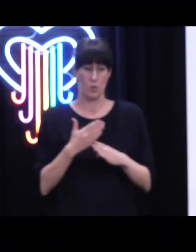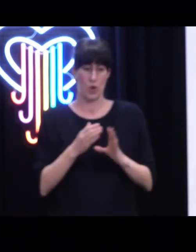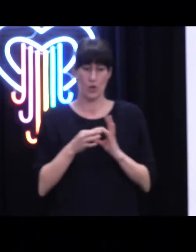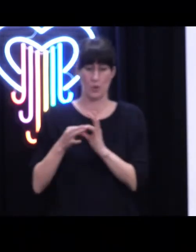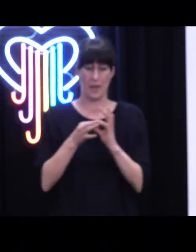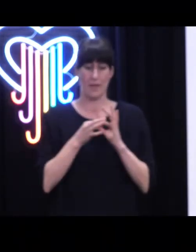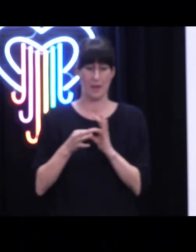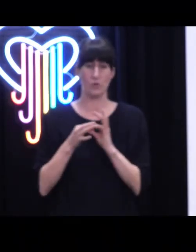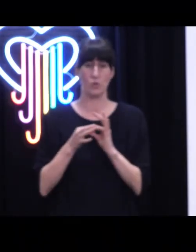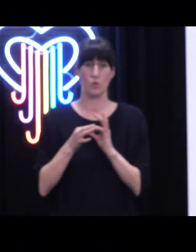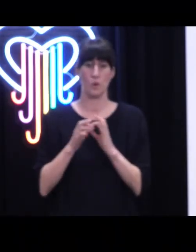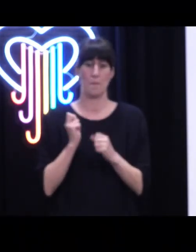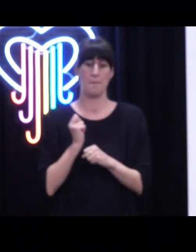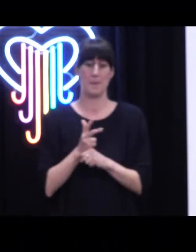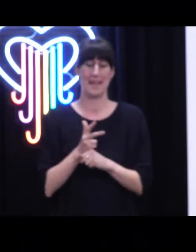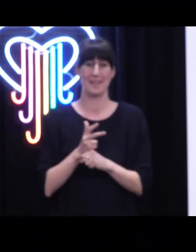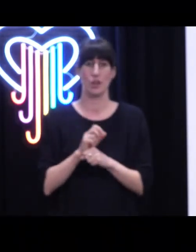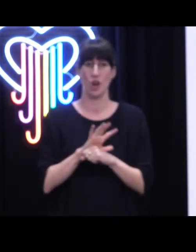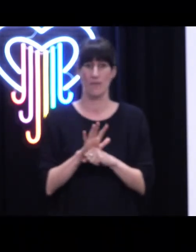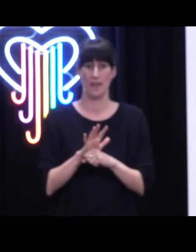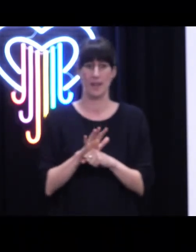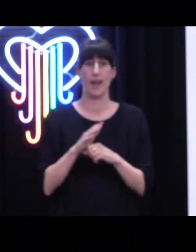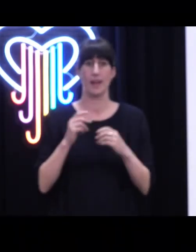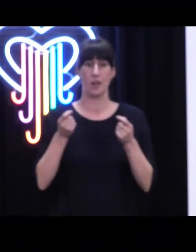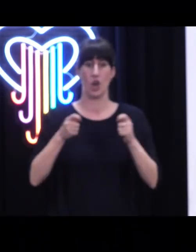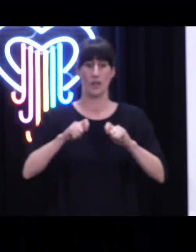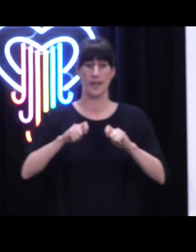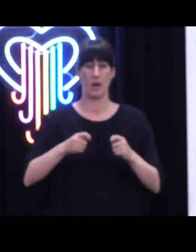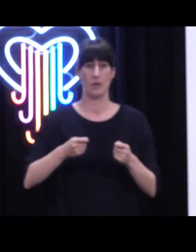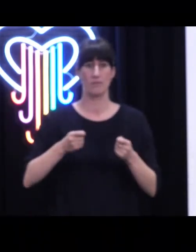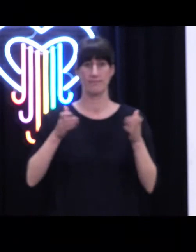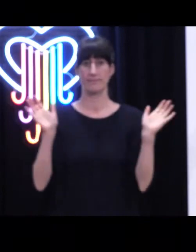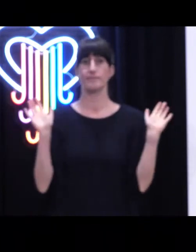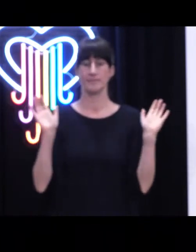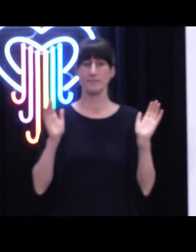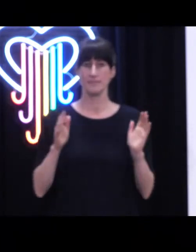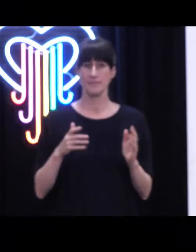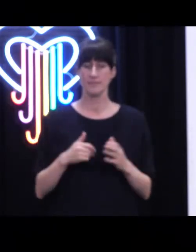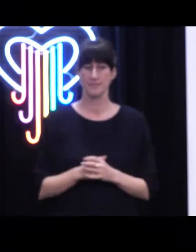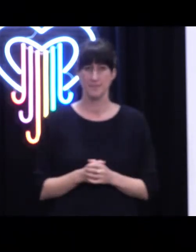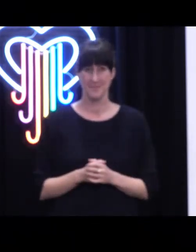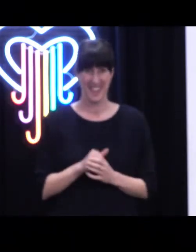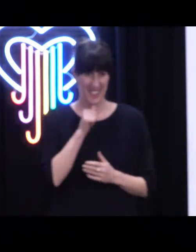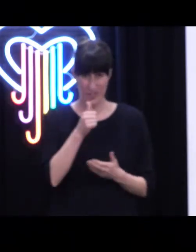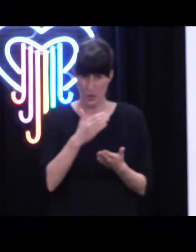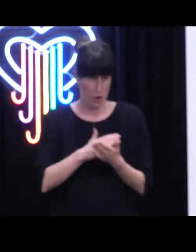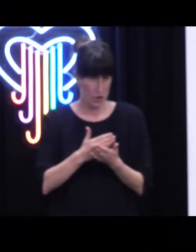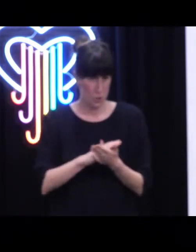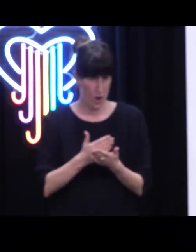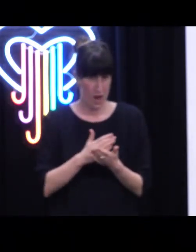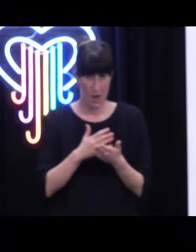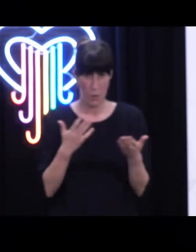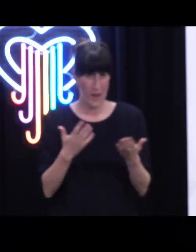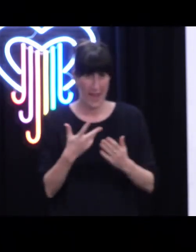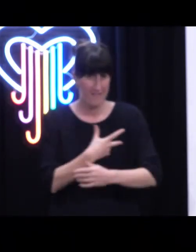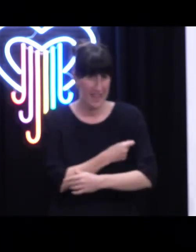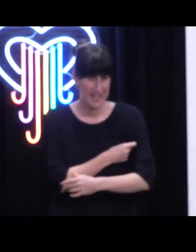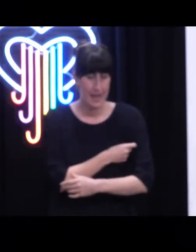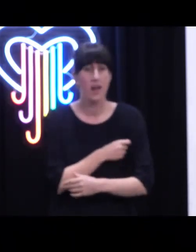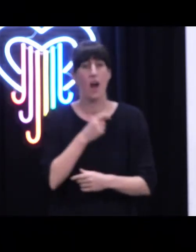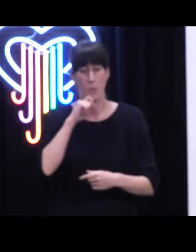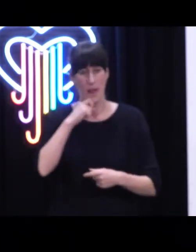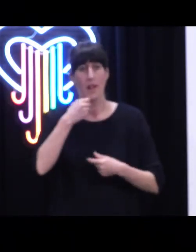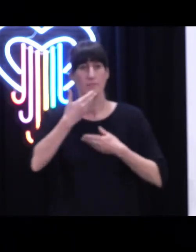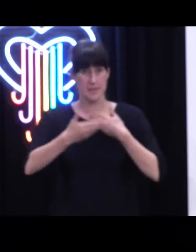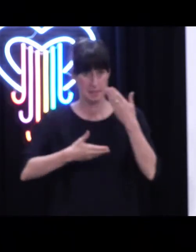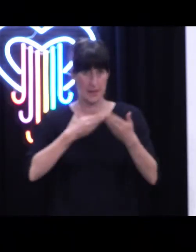to get out of lockdowns. If you're not sure where to go, I want to explicitly mention the places where you have options. These are places where you don't require